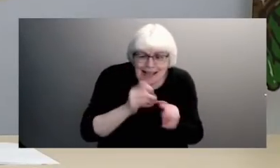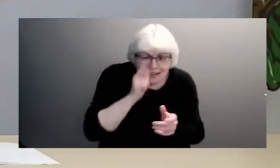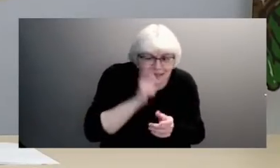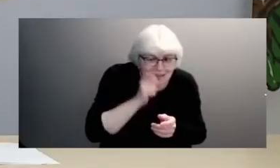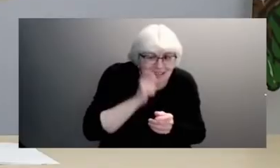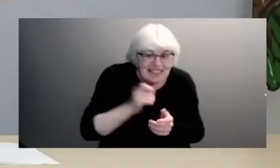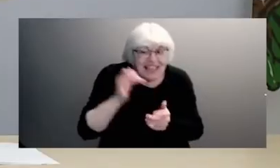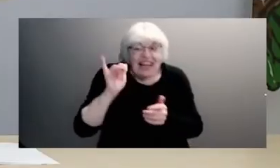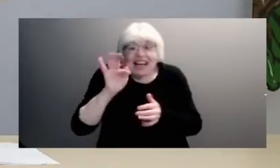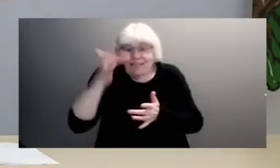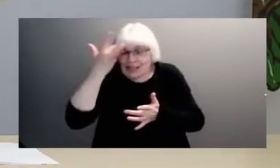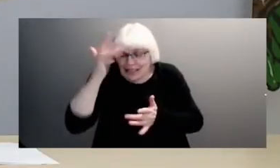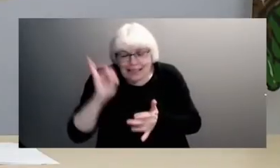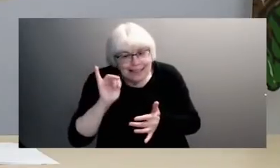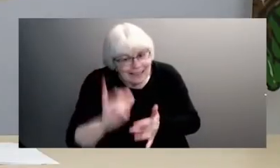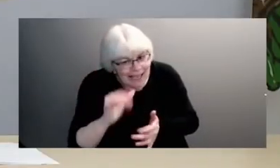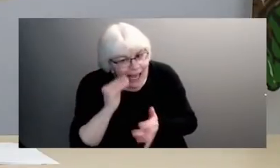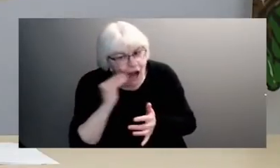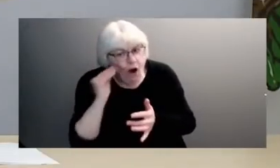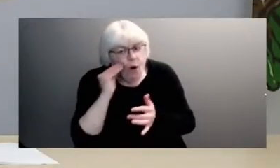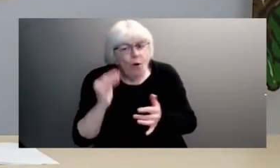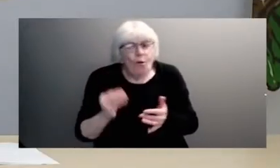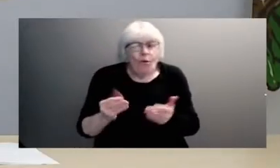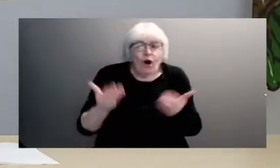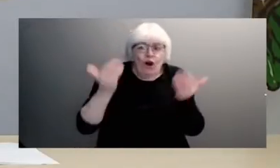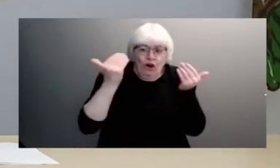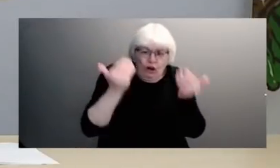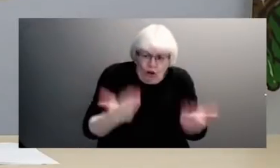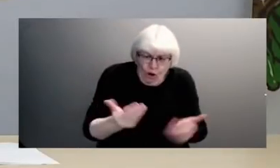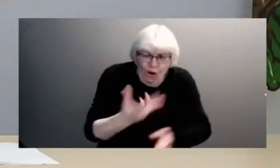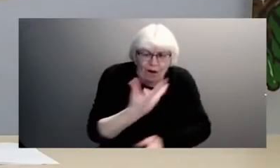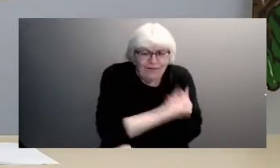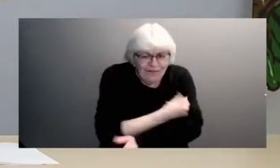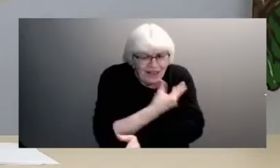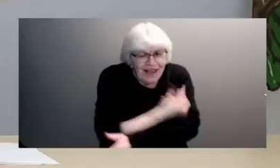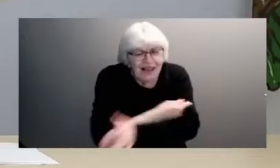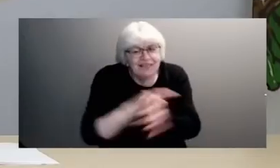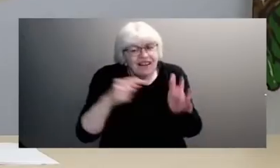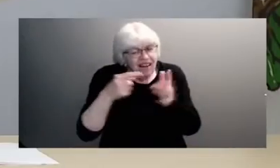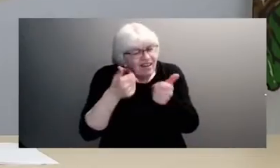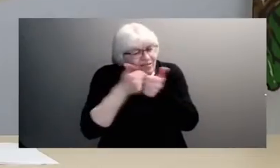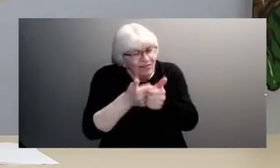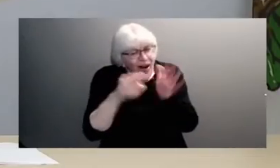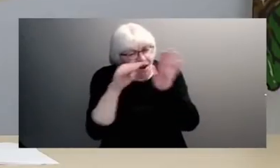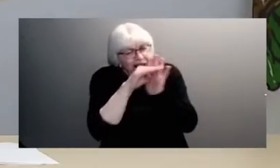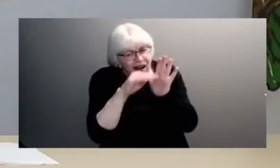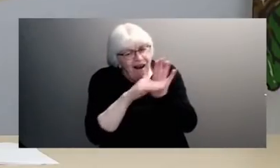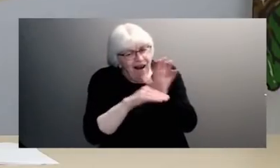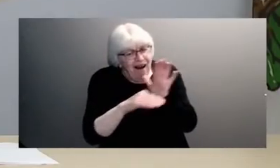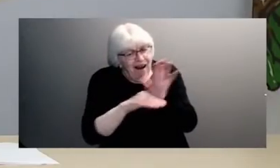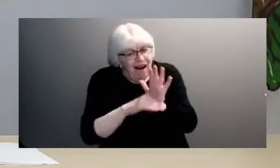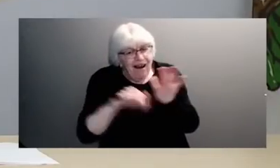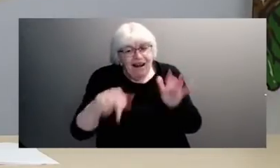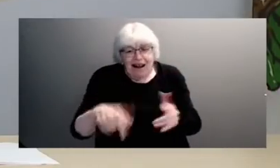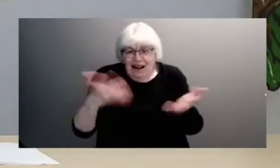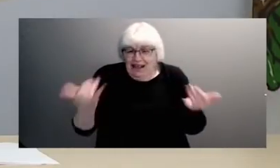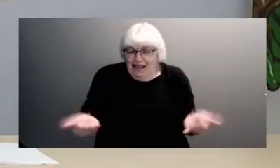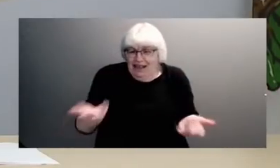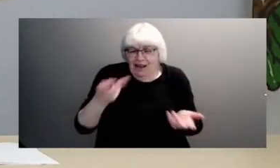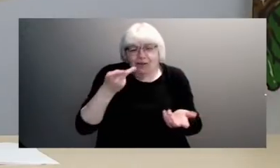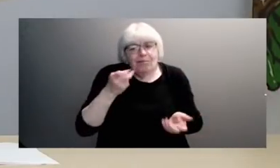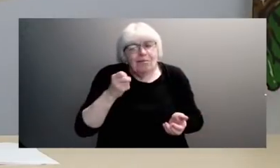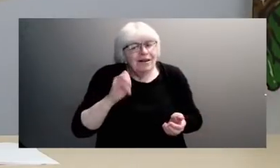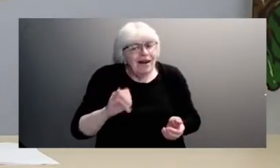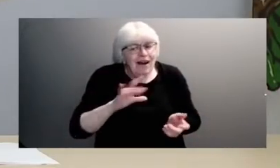We are in a good position with the lowest rate of COVID-19 in terms of cumulative cases of any jurisdiction